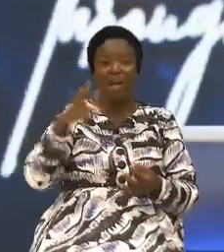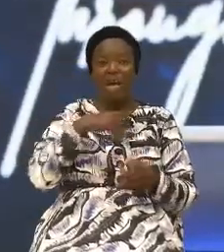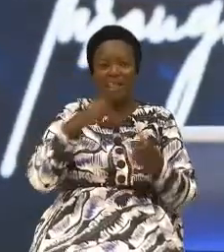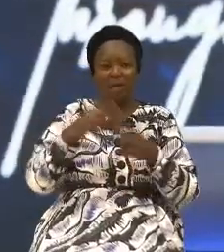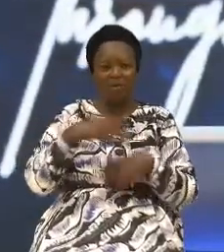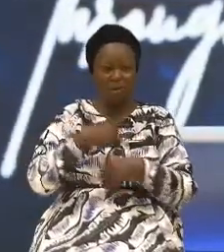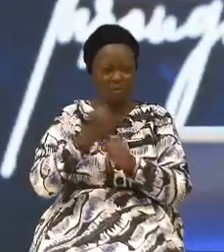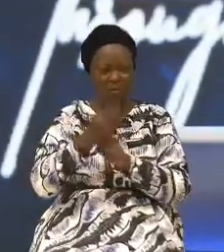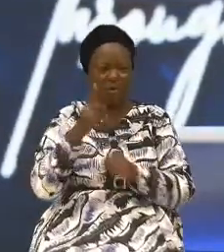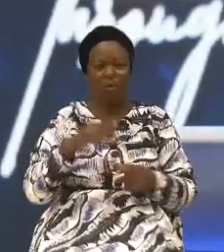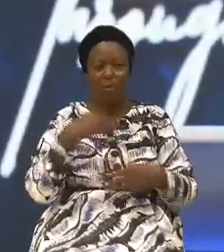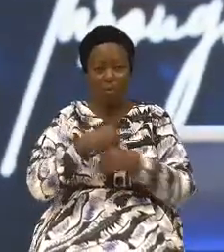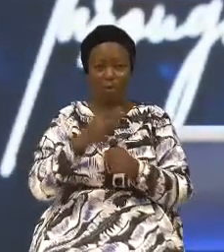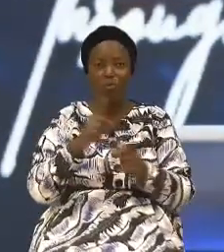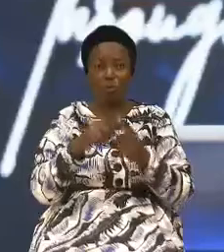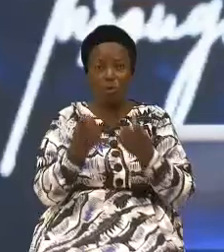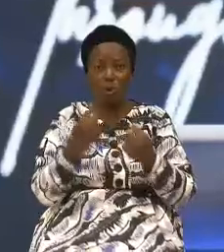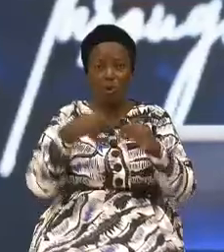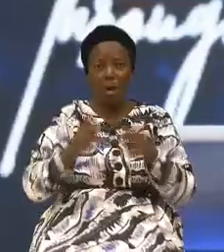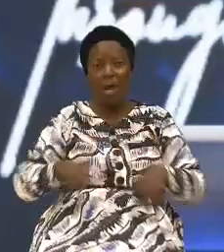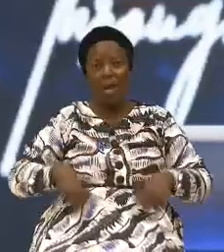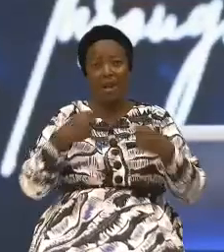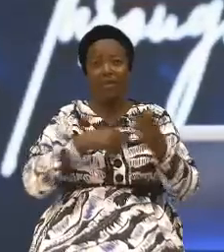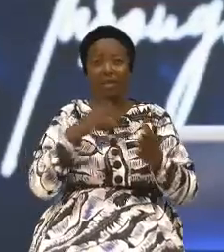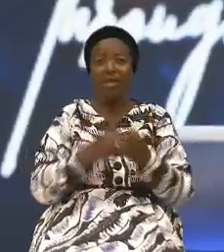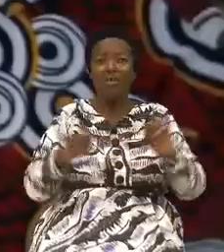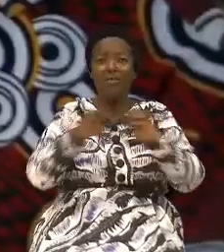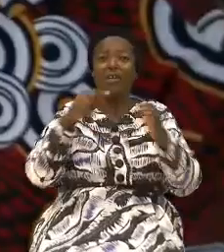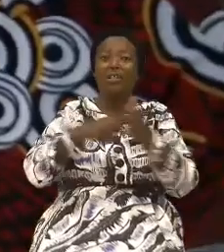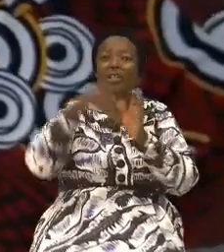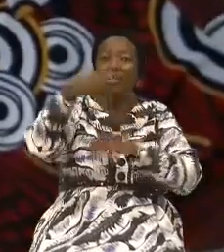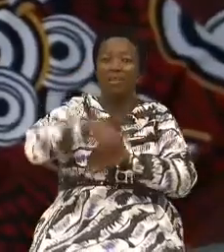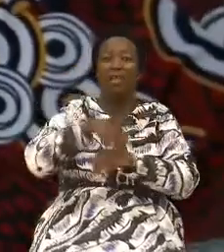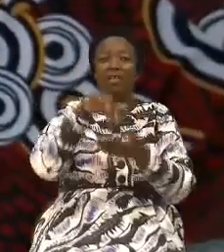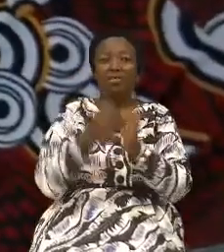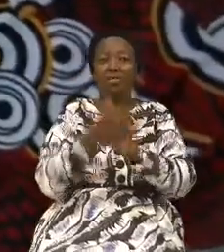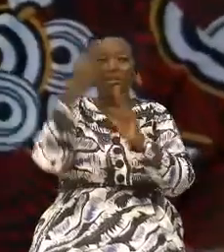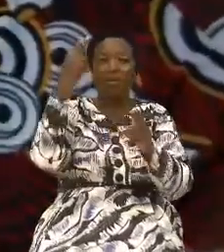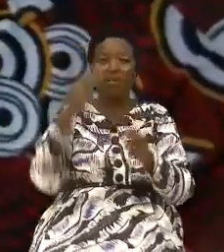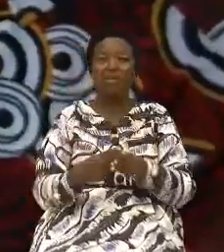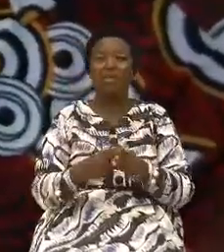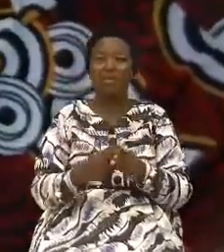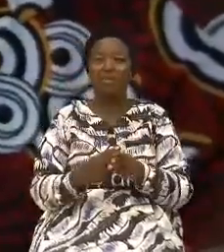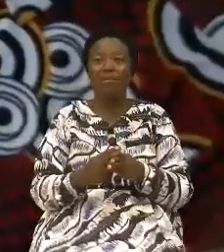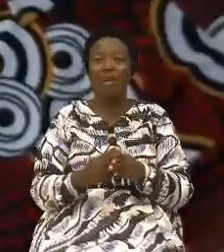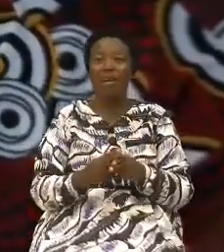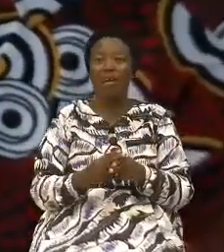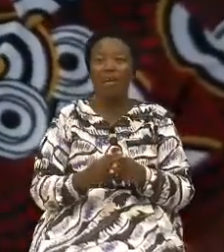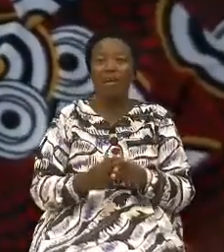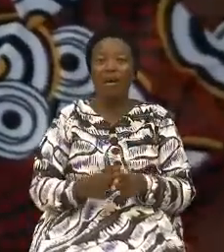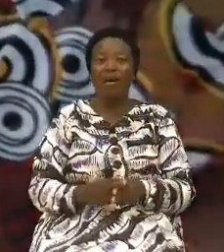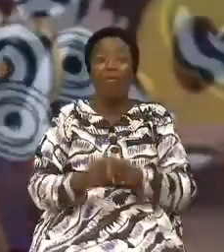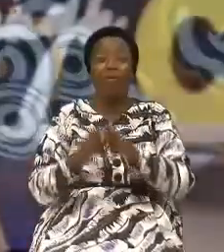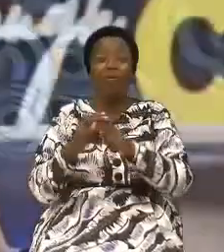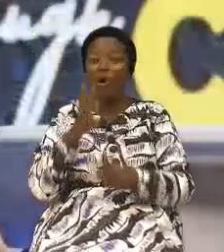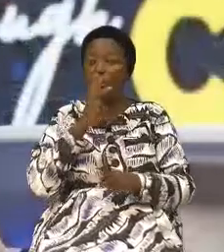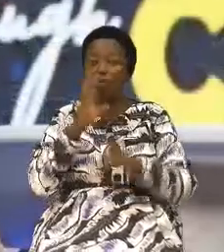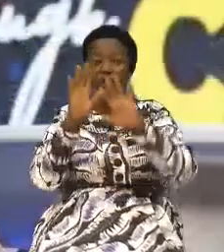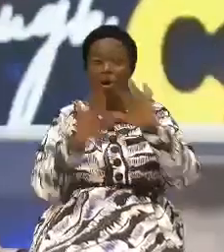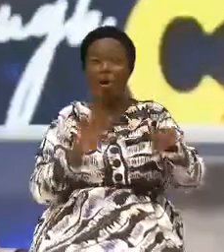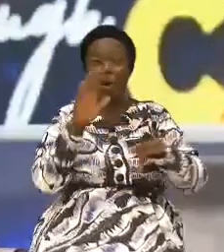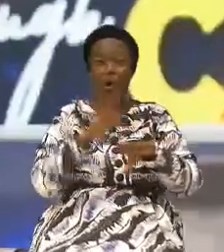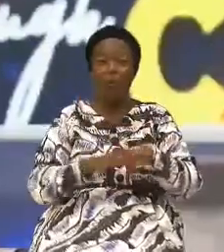come alive even tonight in Jesus' name. Floods upon the dry ground. I